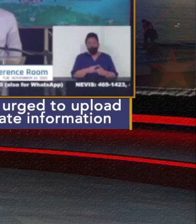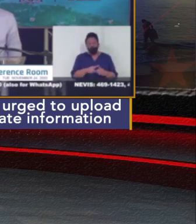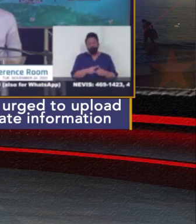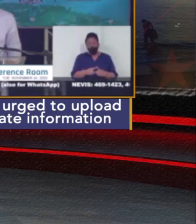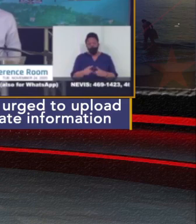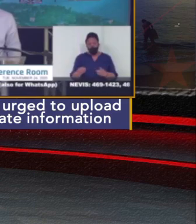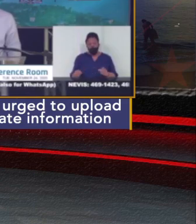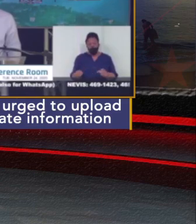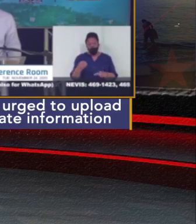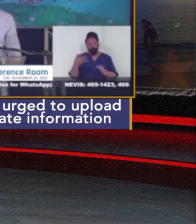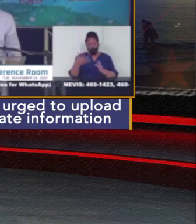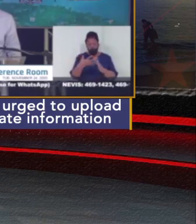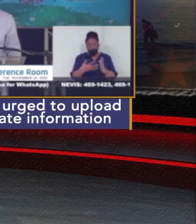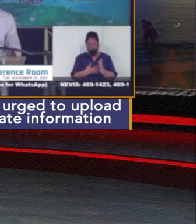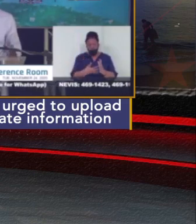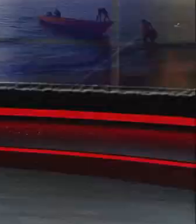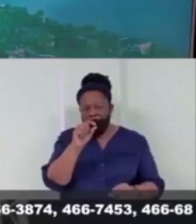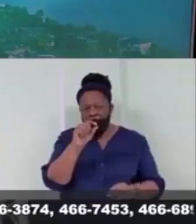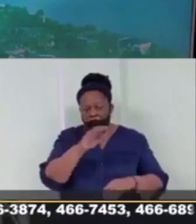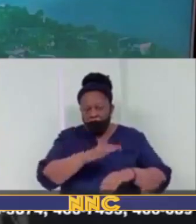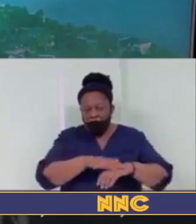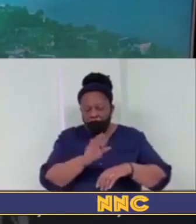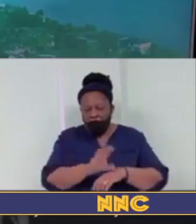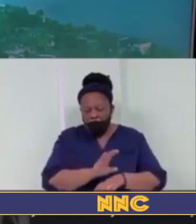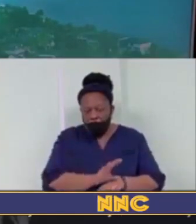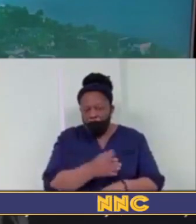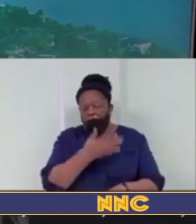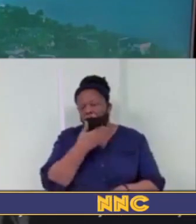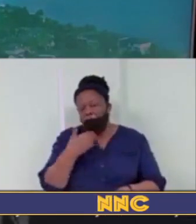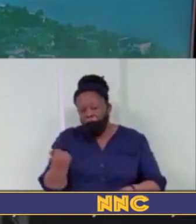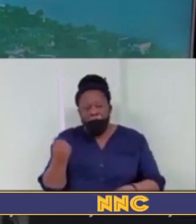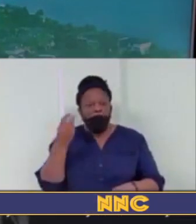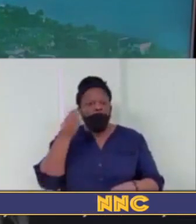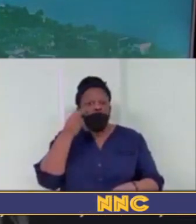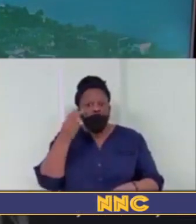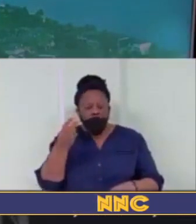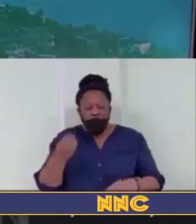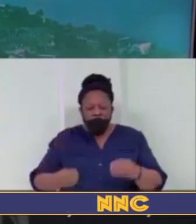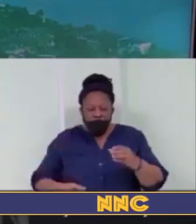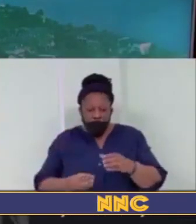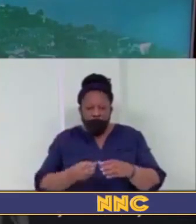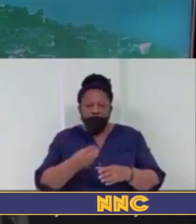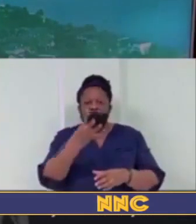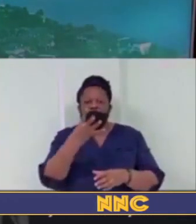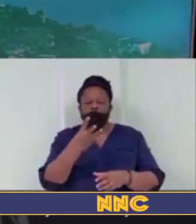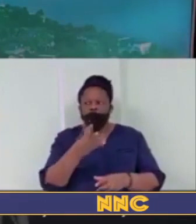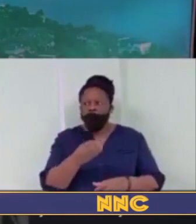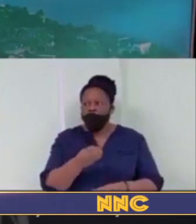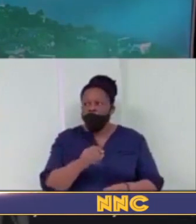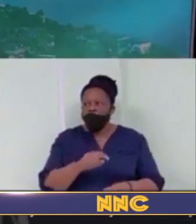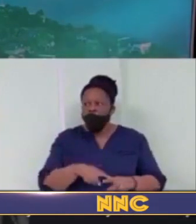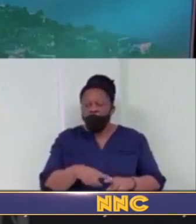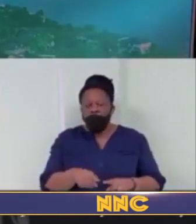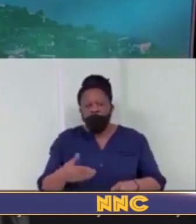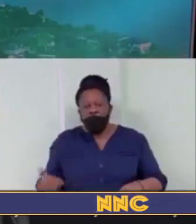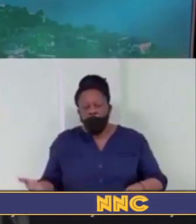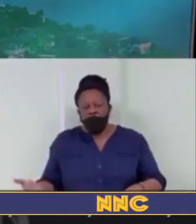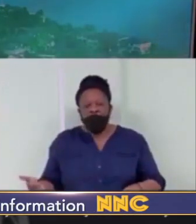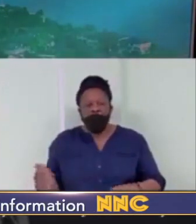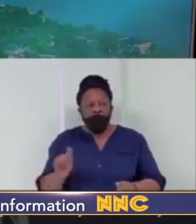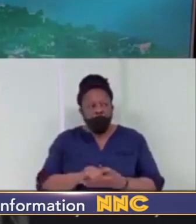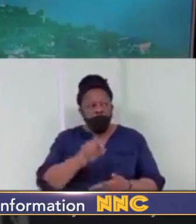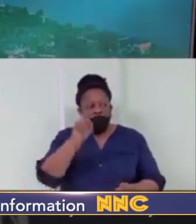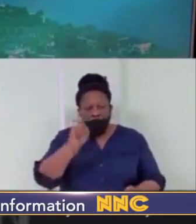well as entry into the Federation. Persons are actually uploading receipts, persons are uploading